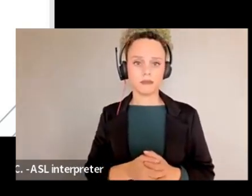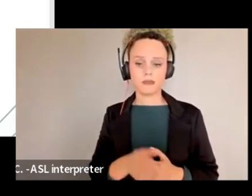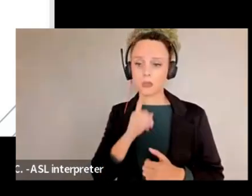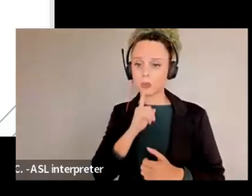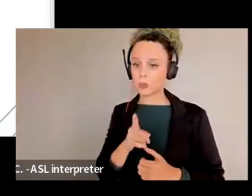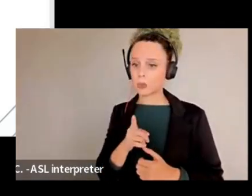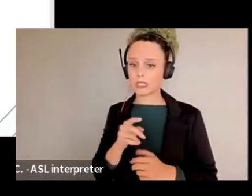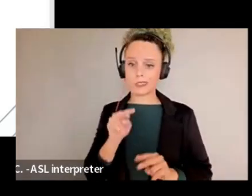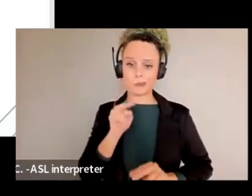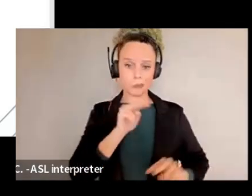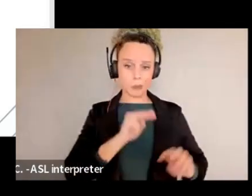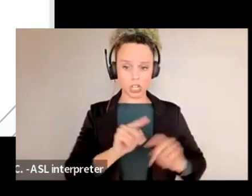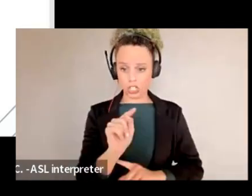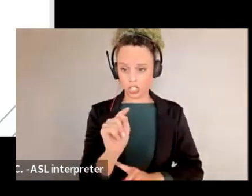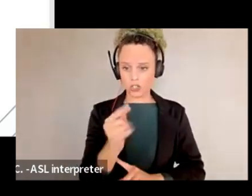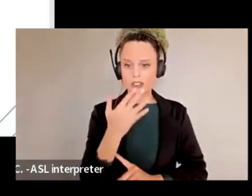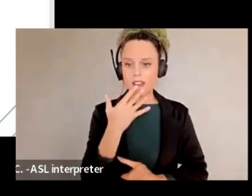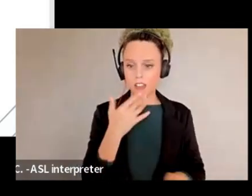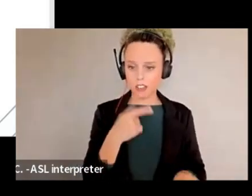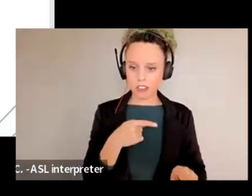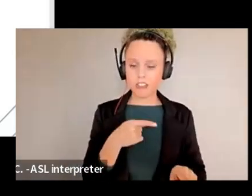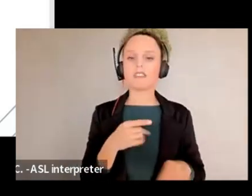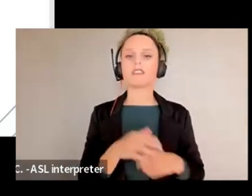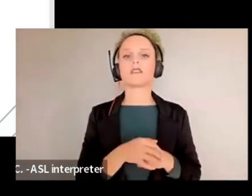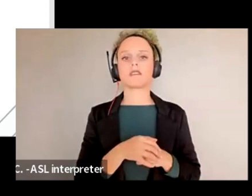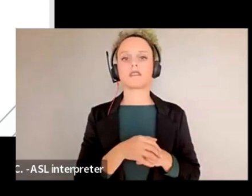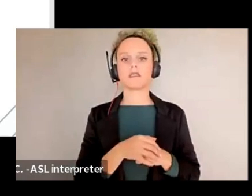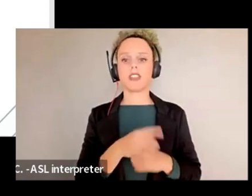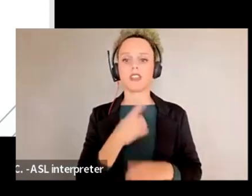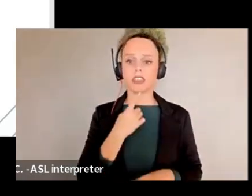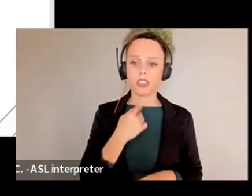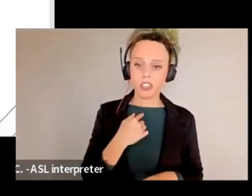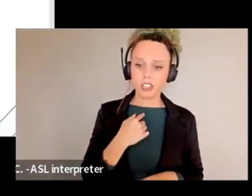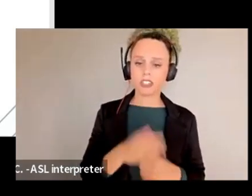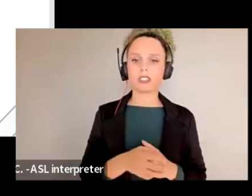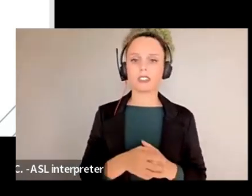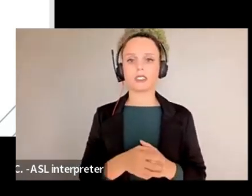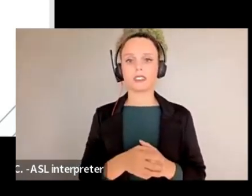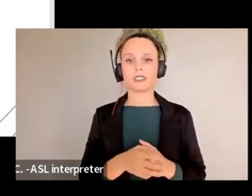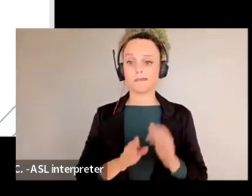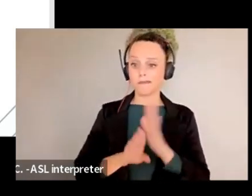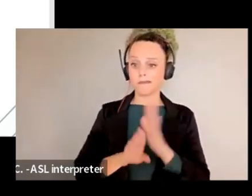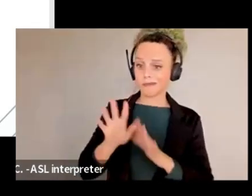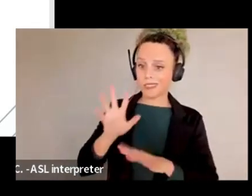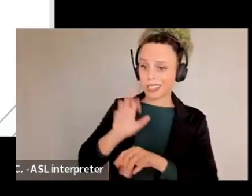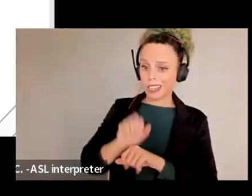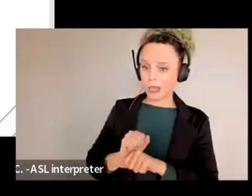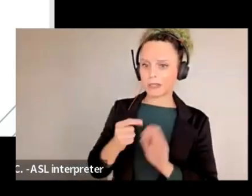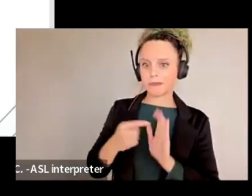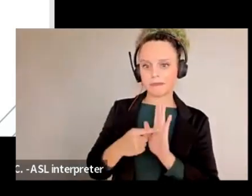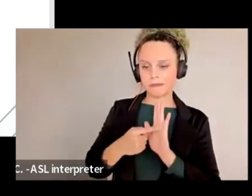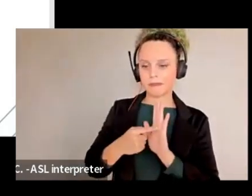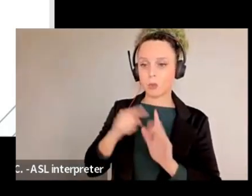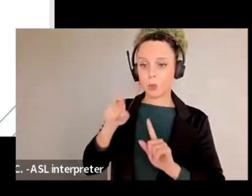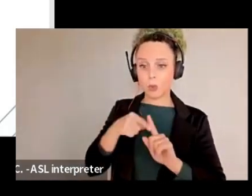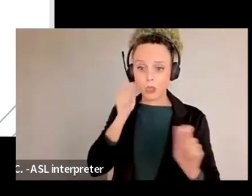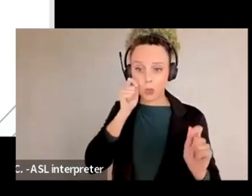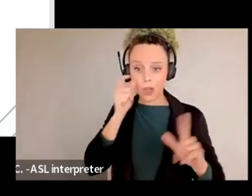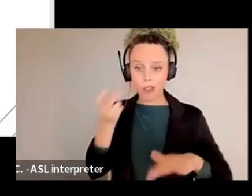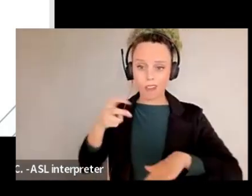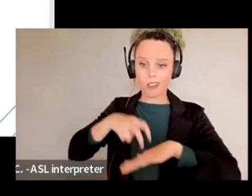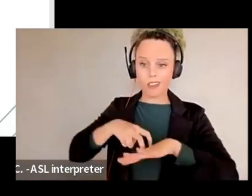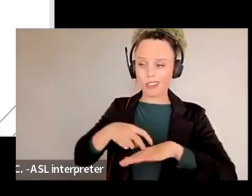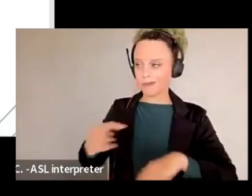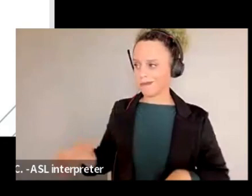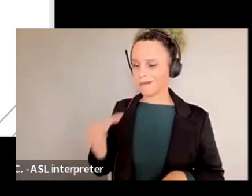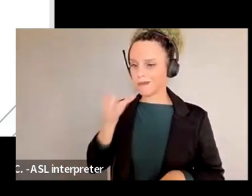individual. A lot of times it comes down to monitoring urine color, thirst,